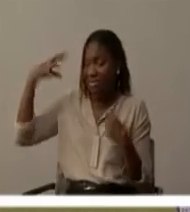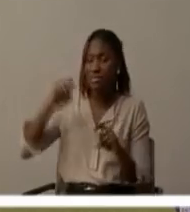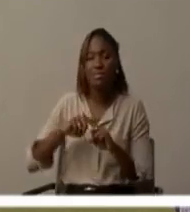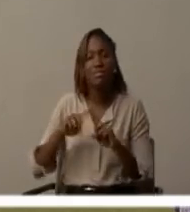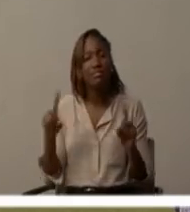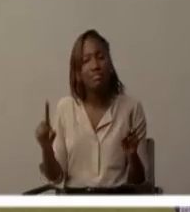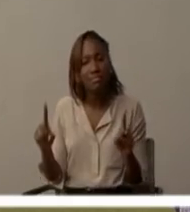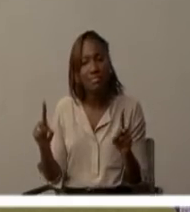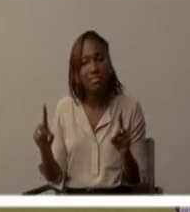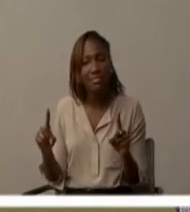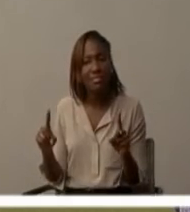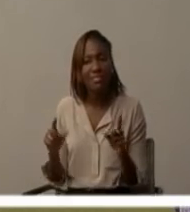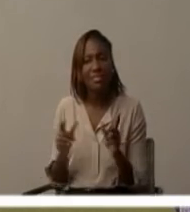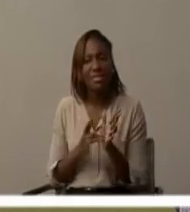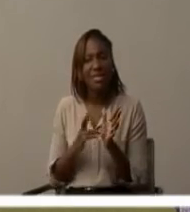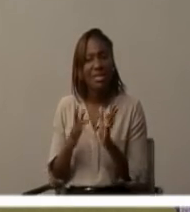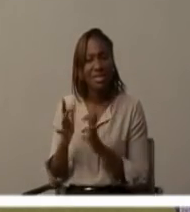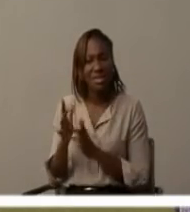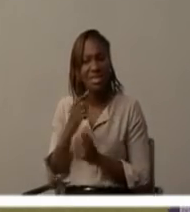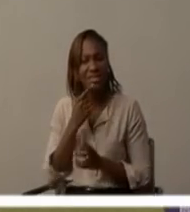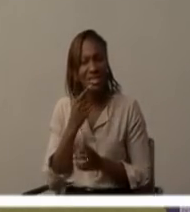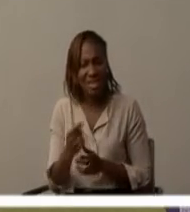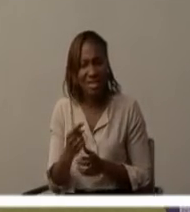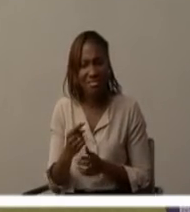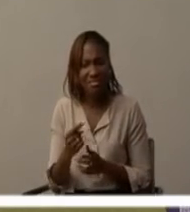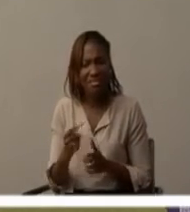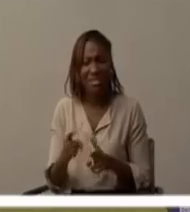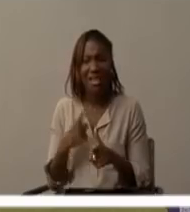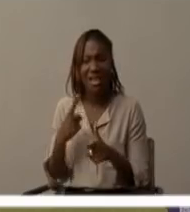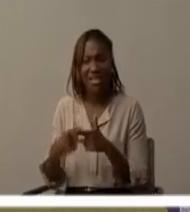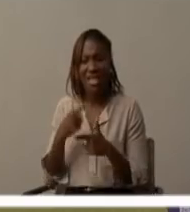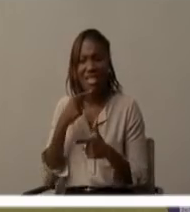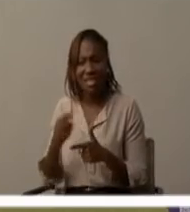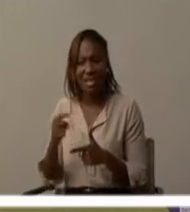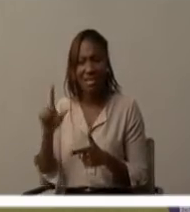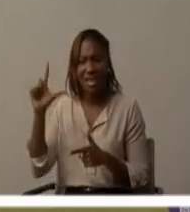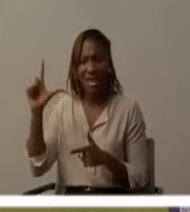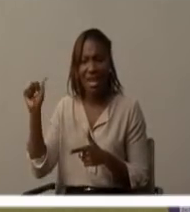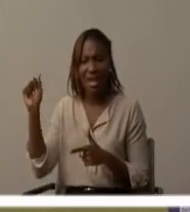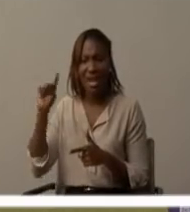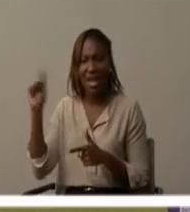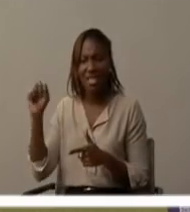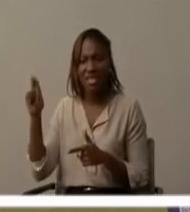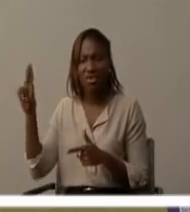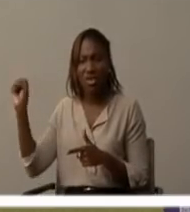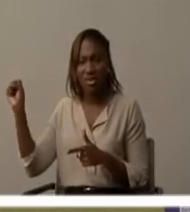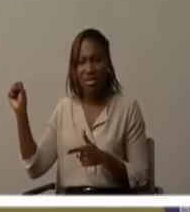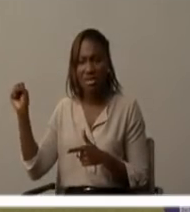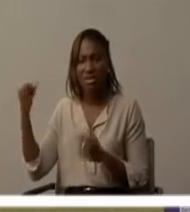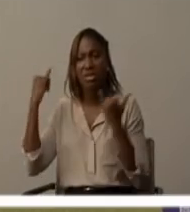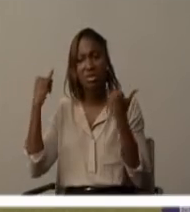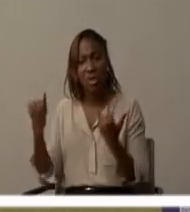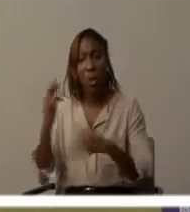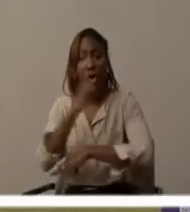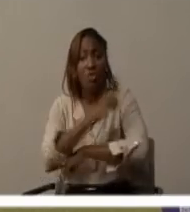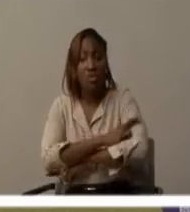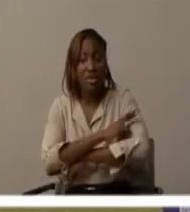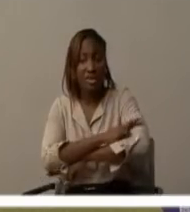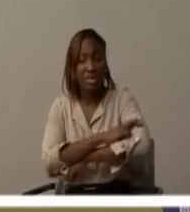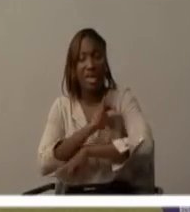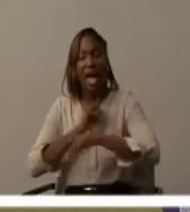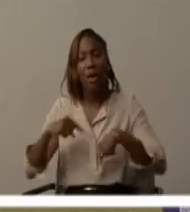said that, and then added, "Our friend Lazarus is resting. I am going to wake